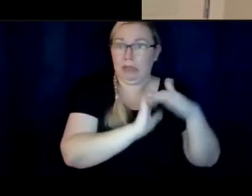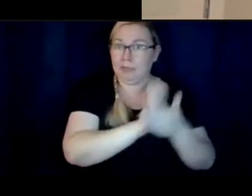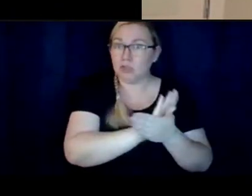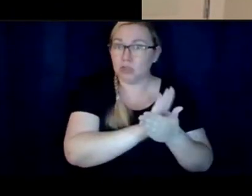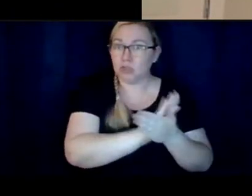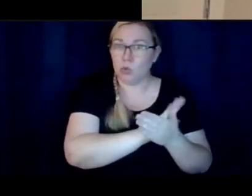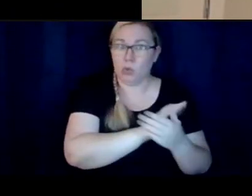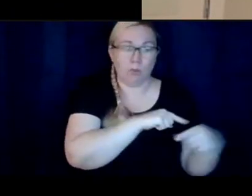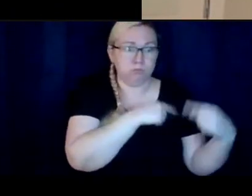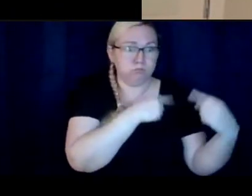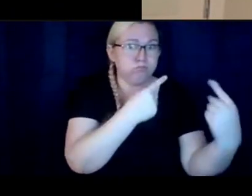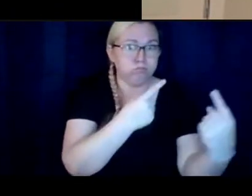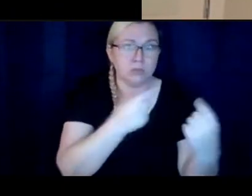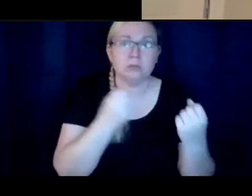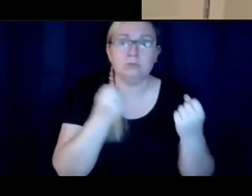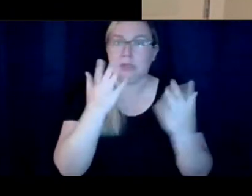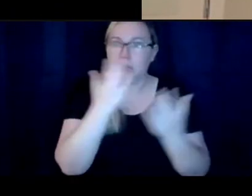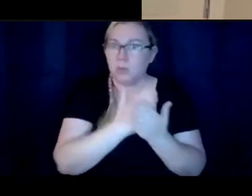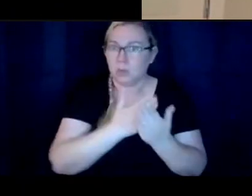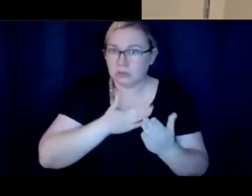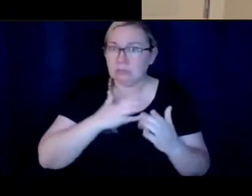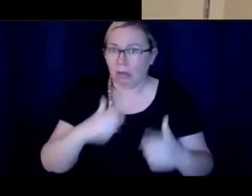a bunch of my encounters with